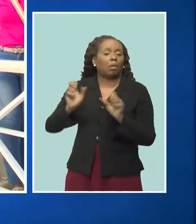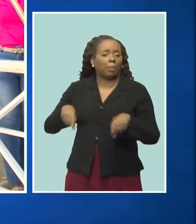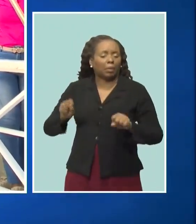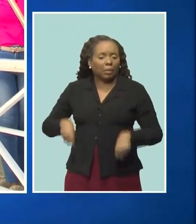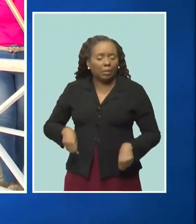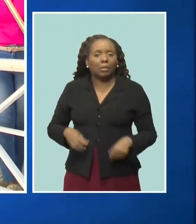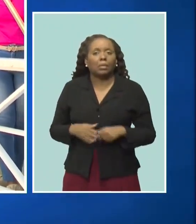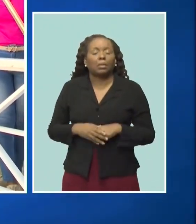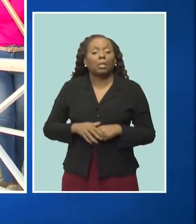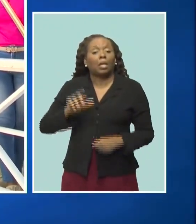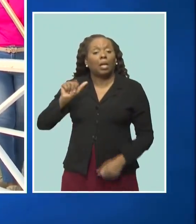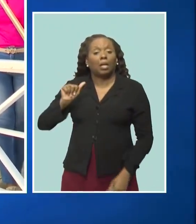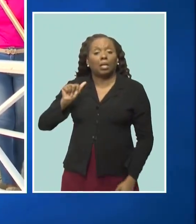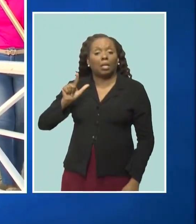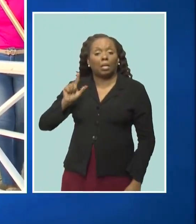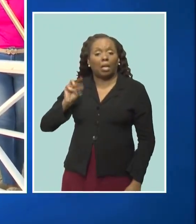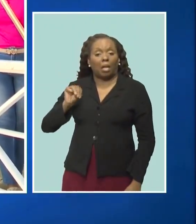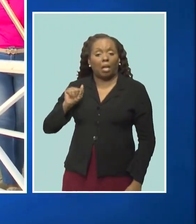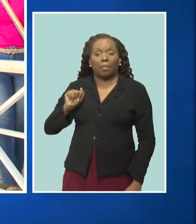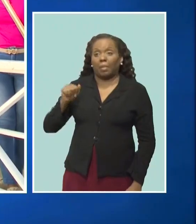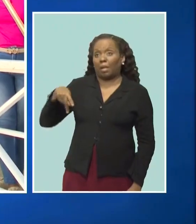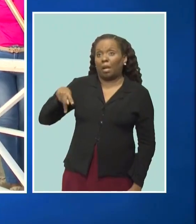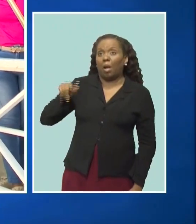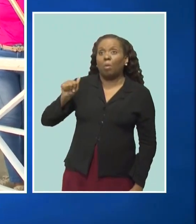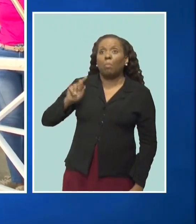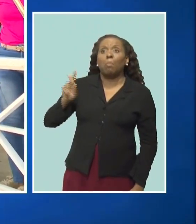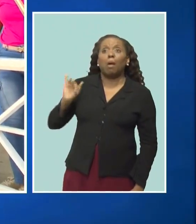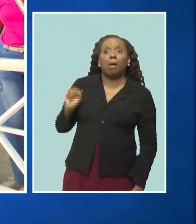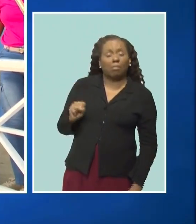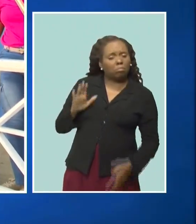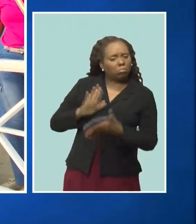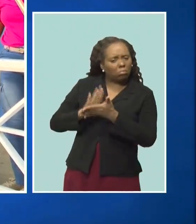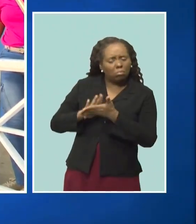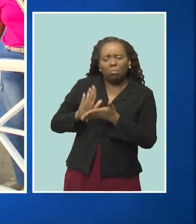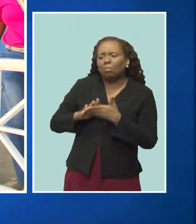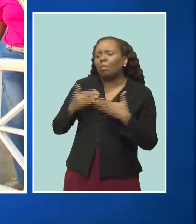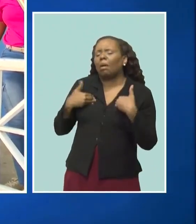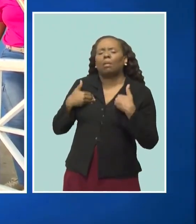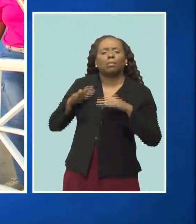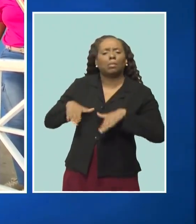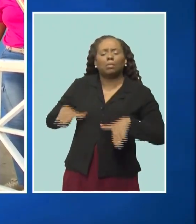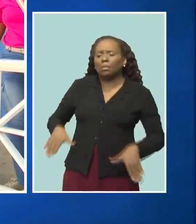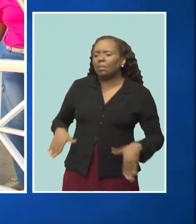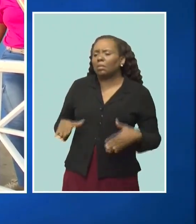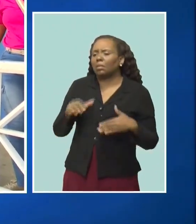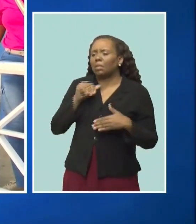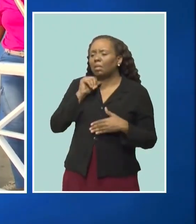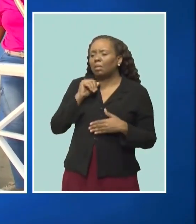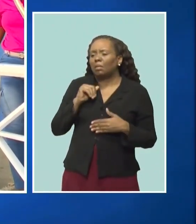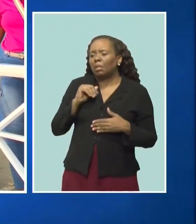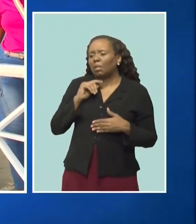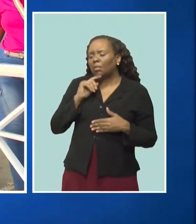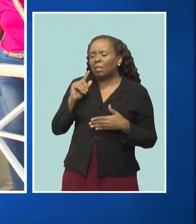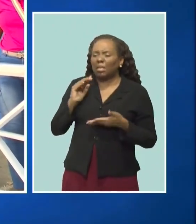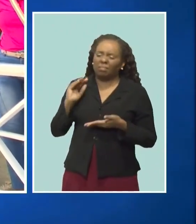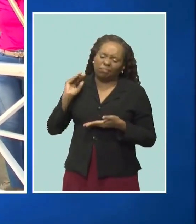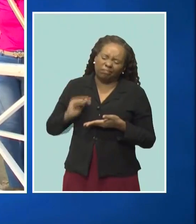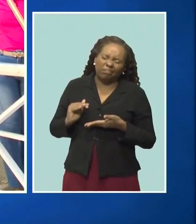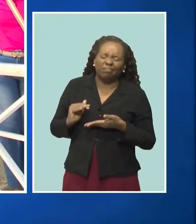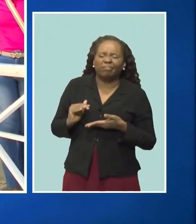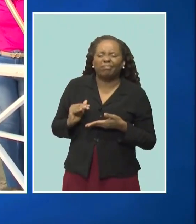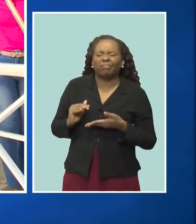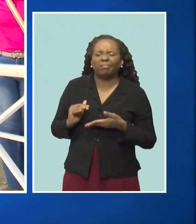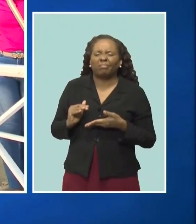School was serving the purpose where children with lesser academic ability, for one reason or